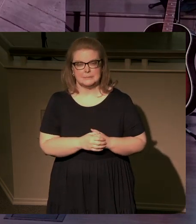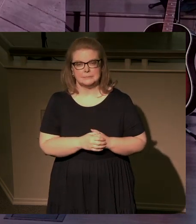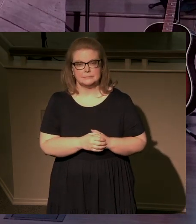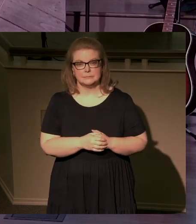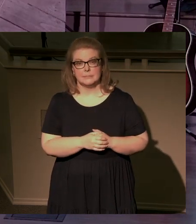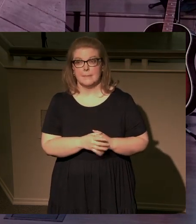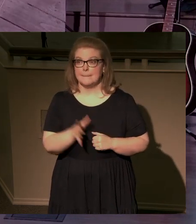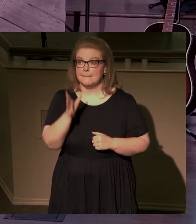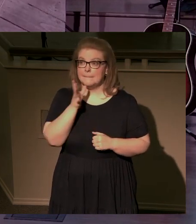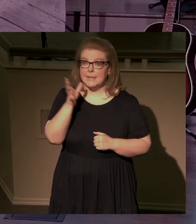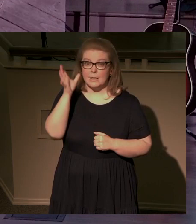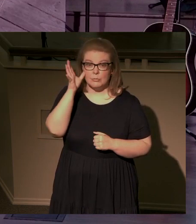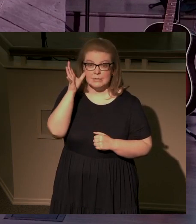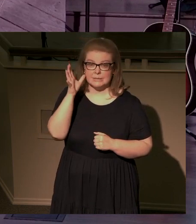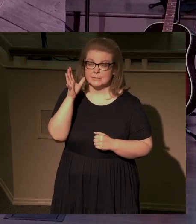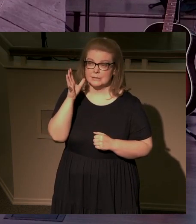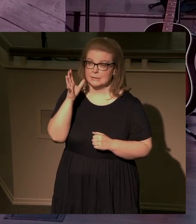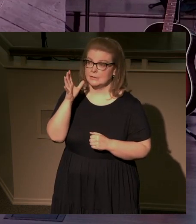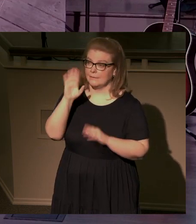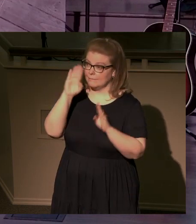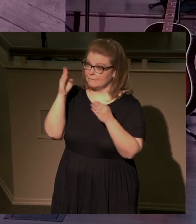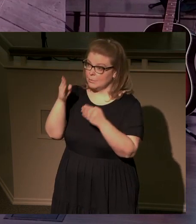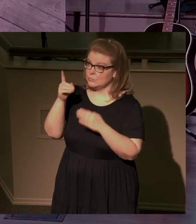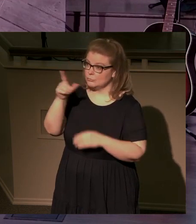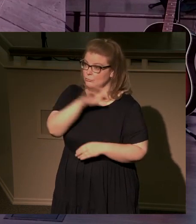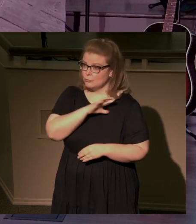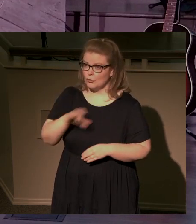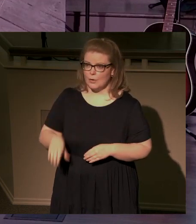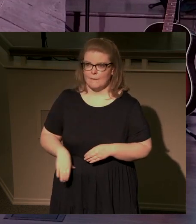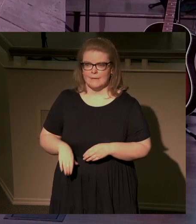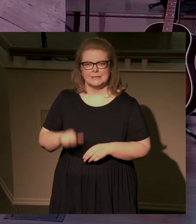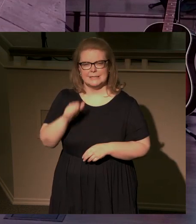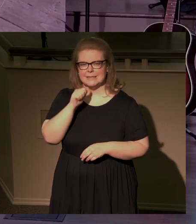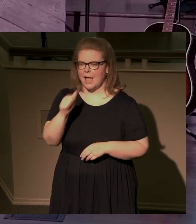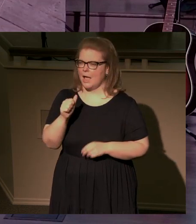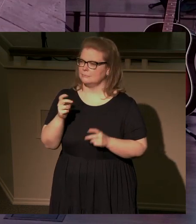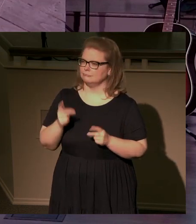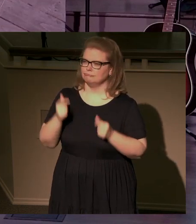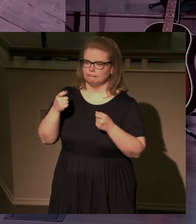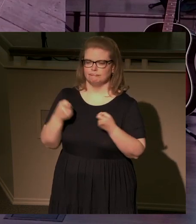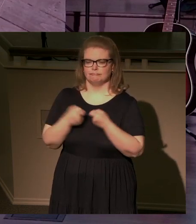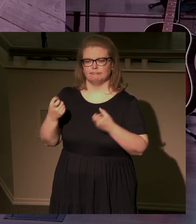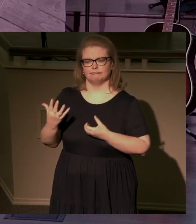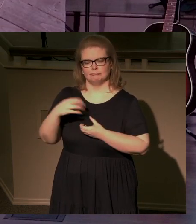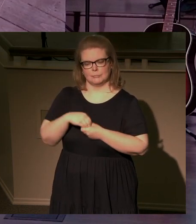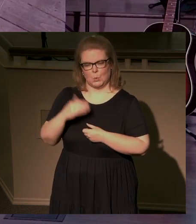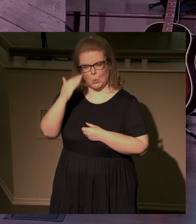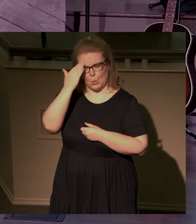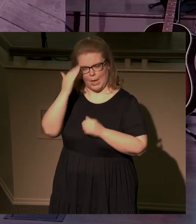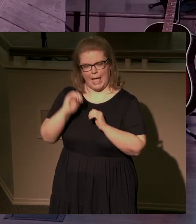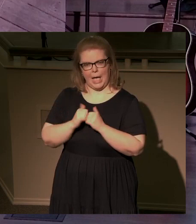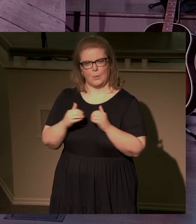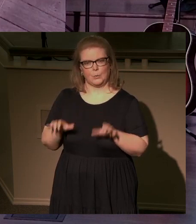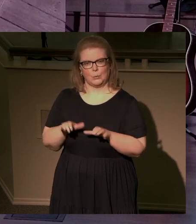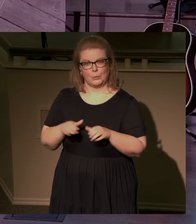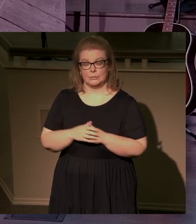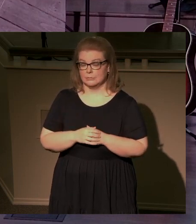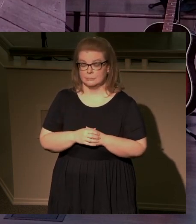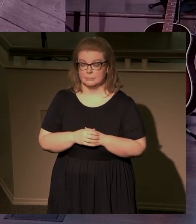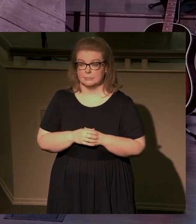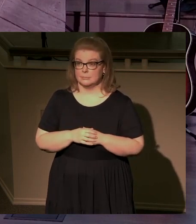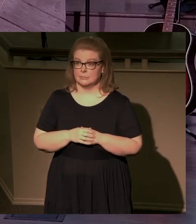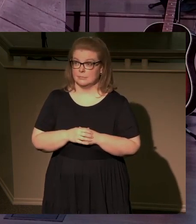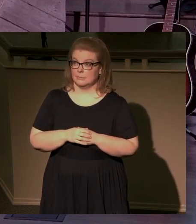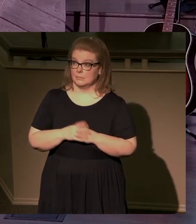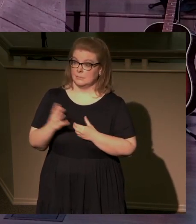Parenting toward Christ is non-native. It's not something you just know how to do. Picking up God's